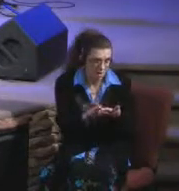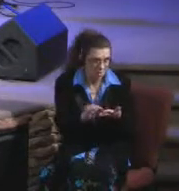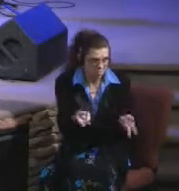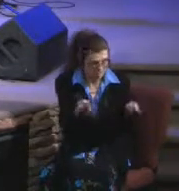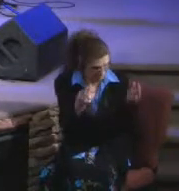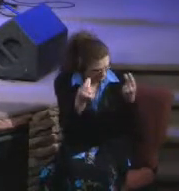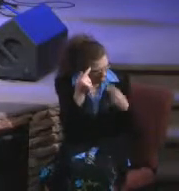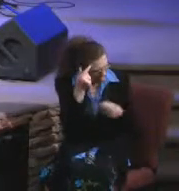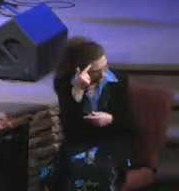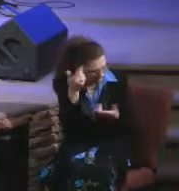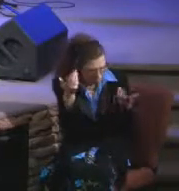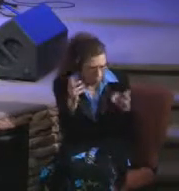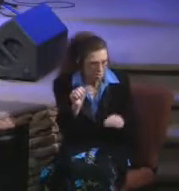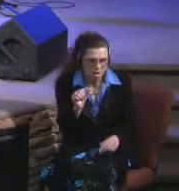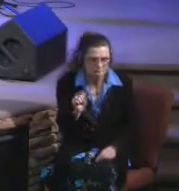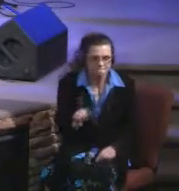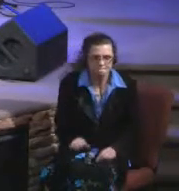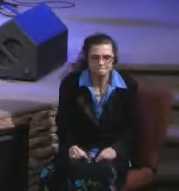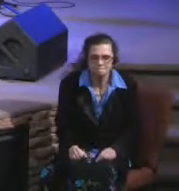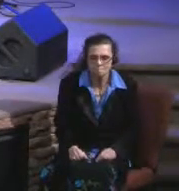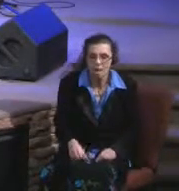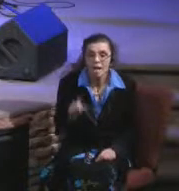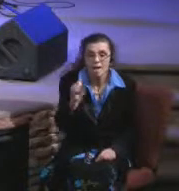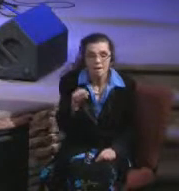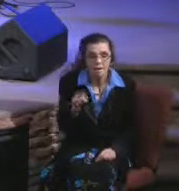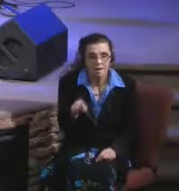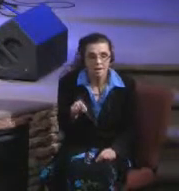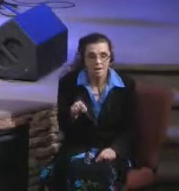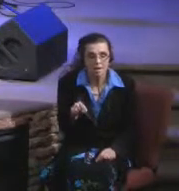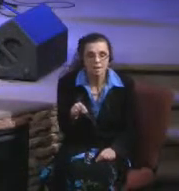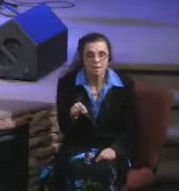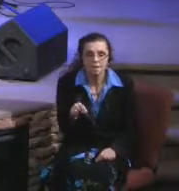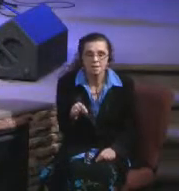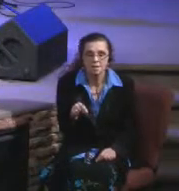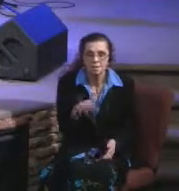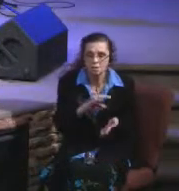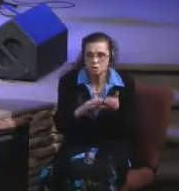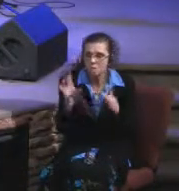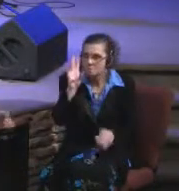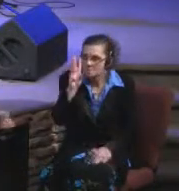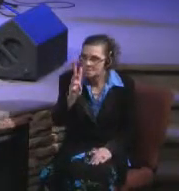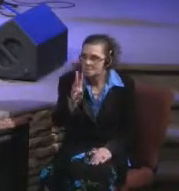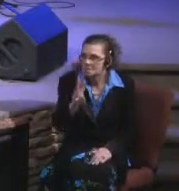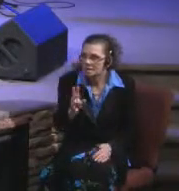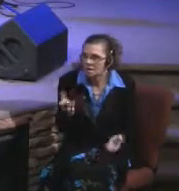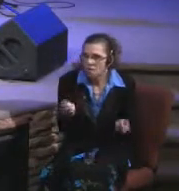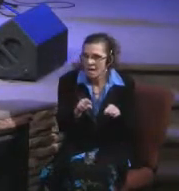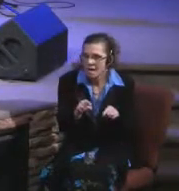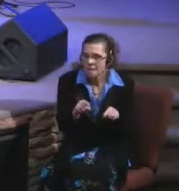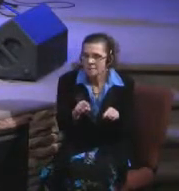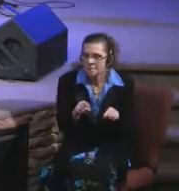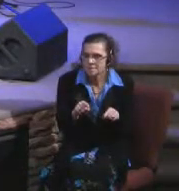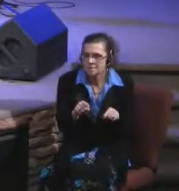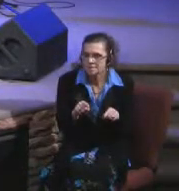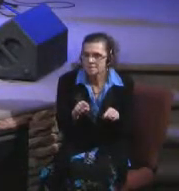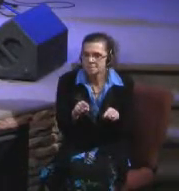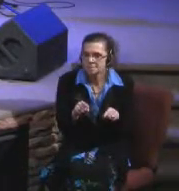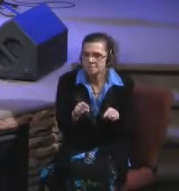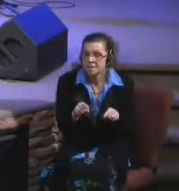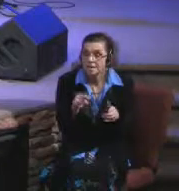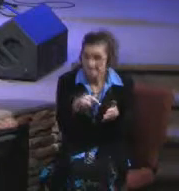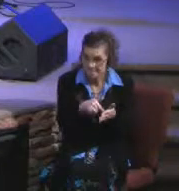Joshua. But this is tailing off of chapter 6, and just a real quick reminder of what happened in chapter 6 is